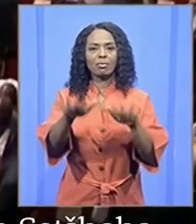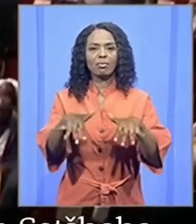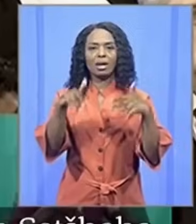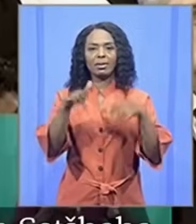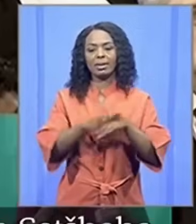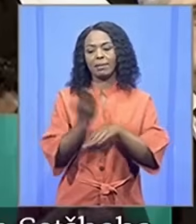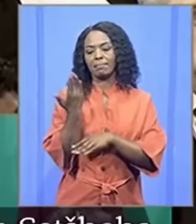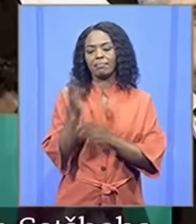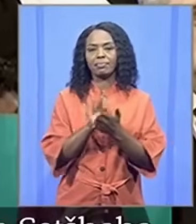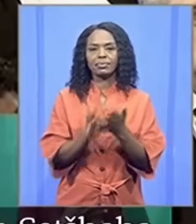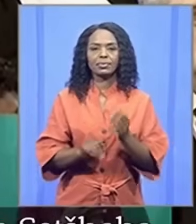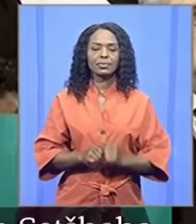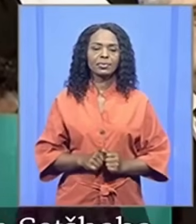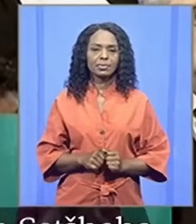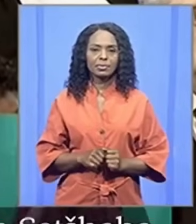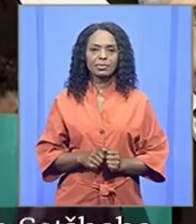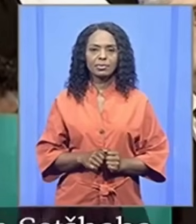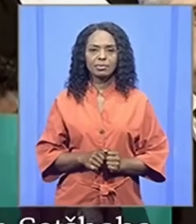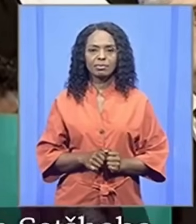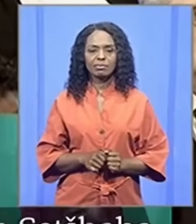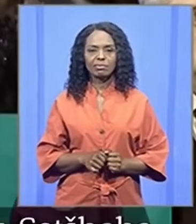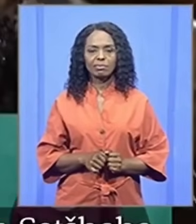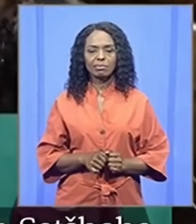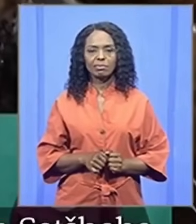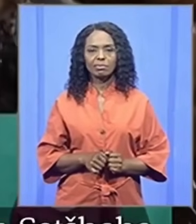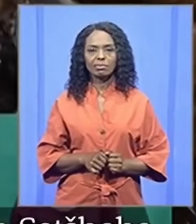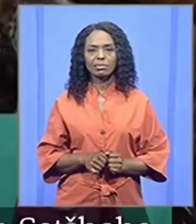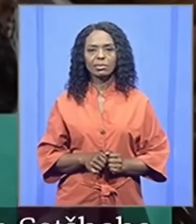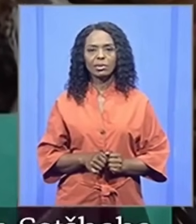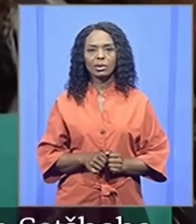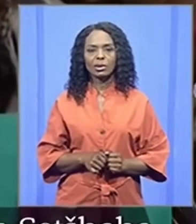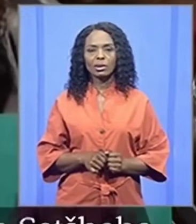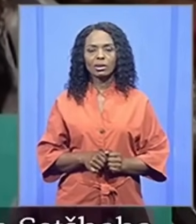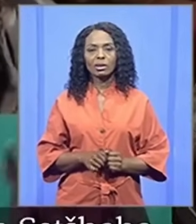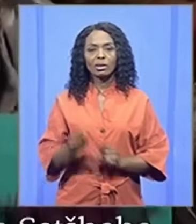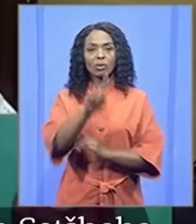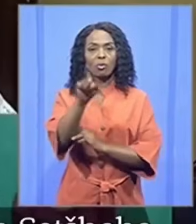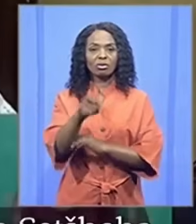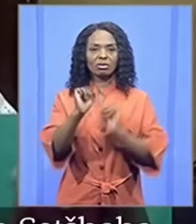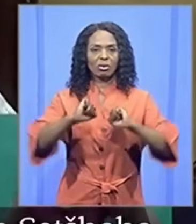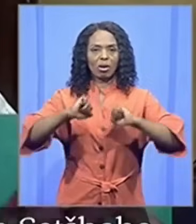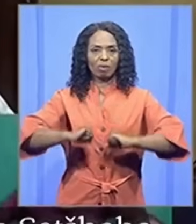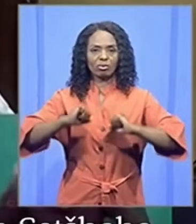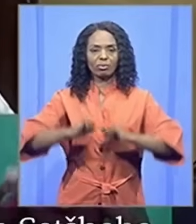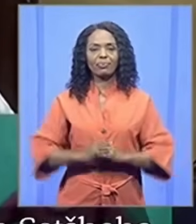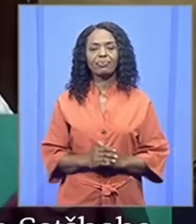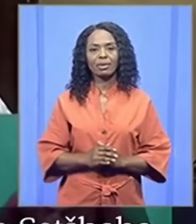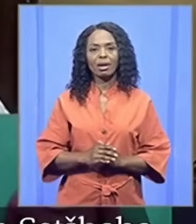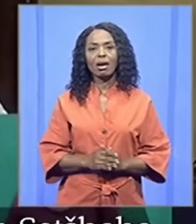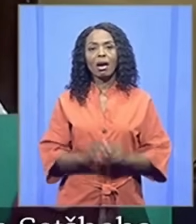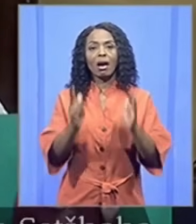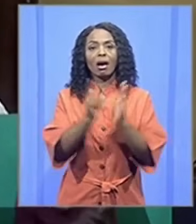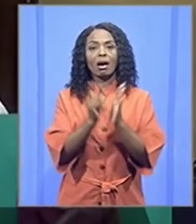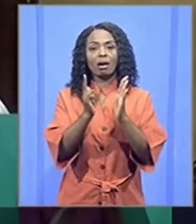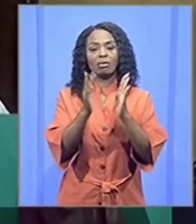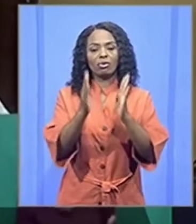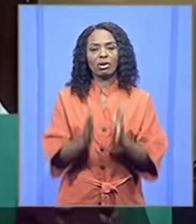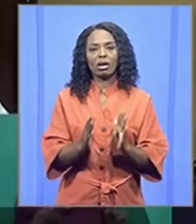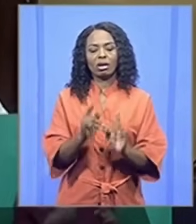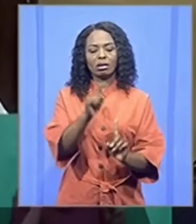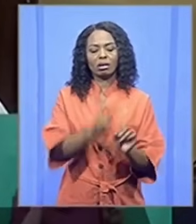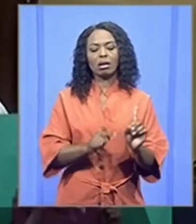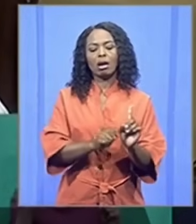nakong ya go bouta. The question is agreed to and advocate